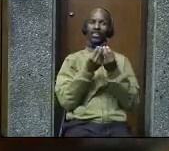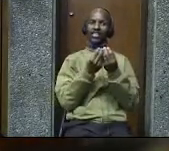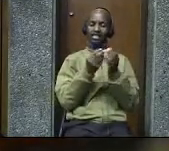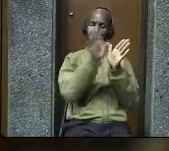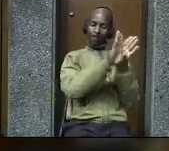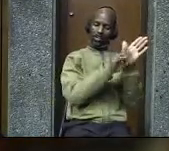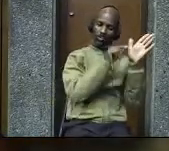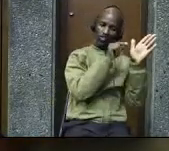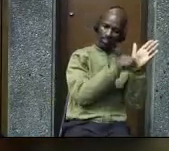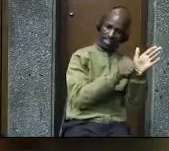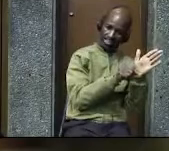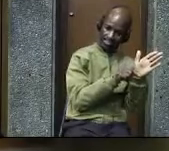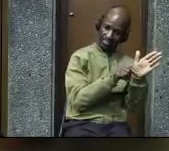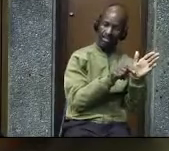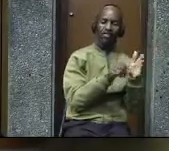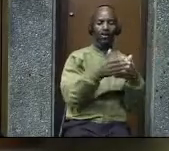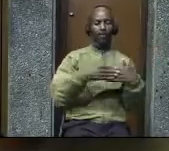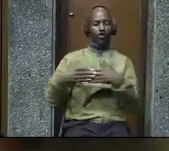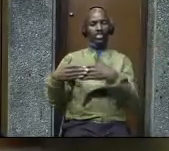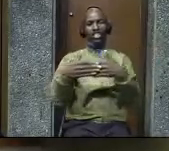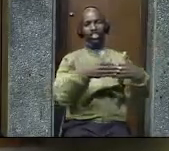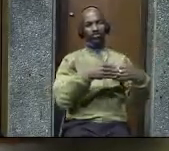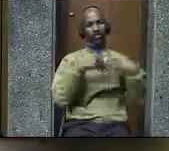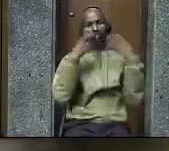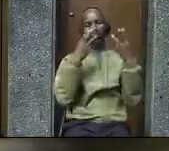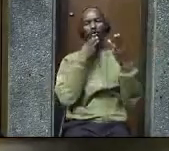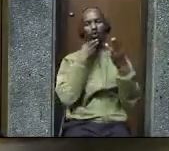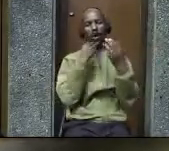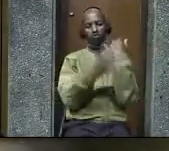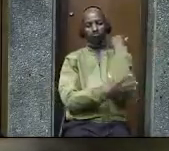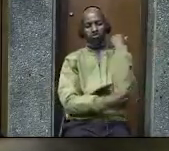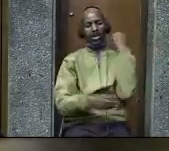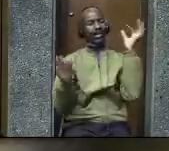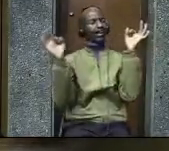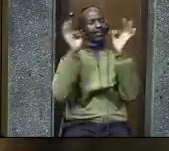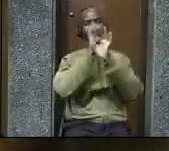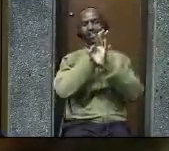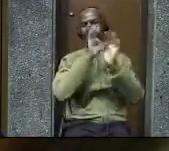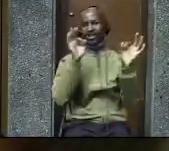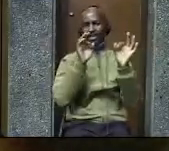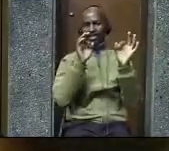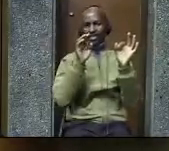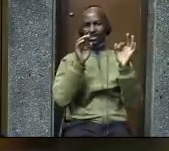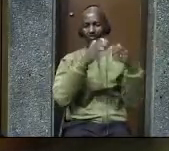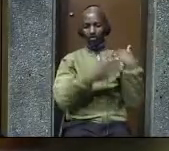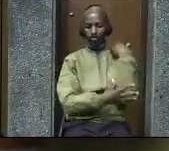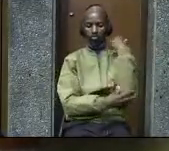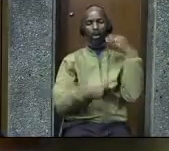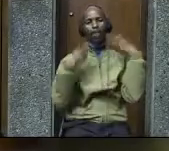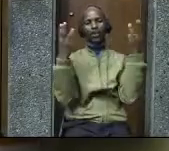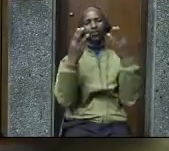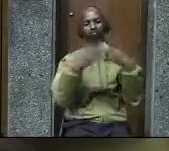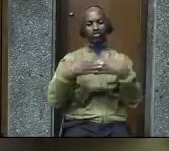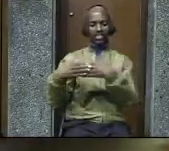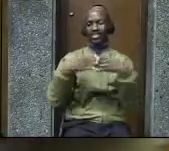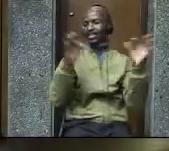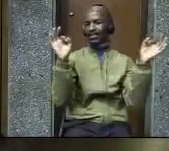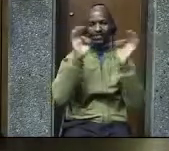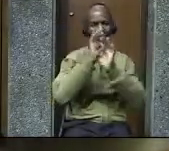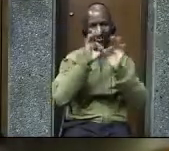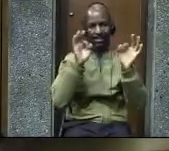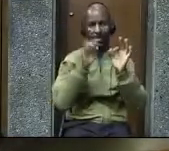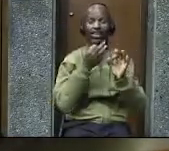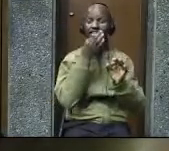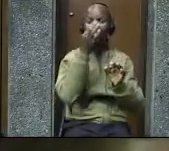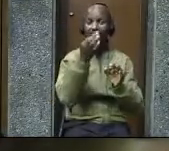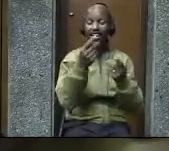bill, aina a protection abantu aba vulnerable. Chairperson, aina abantu aba vulnerable abantu aba protect ukuthi